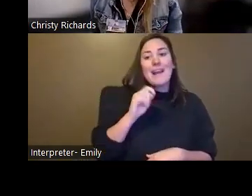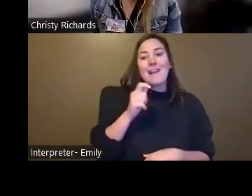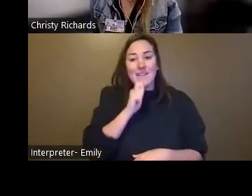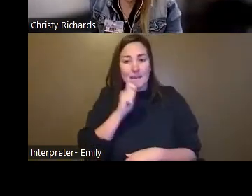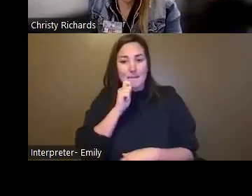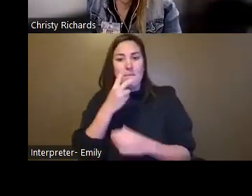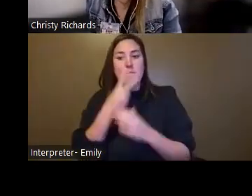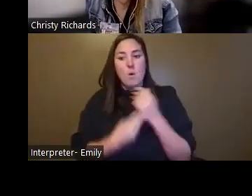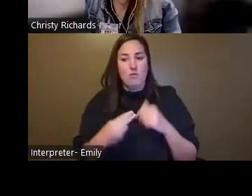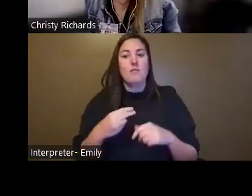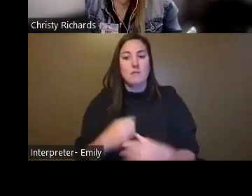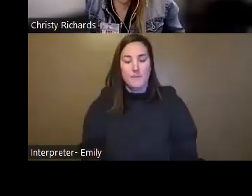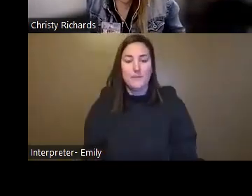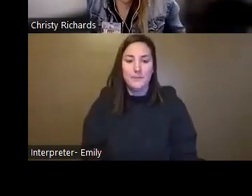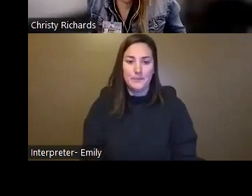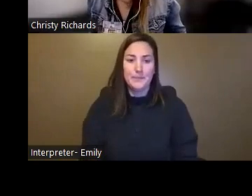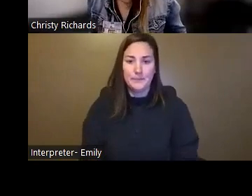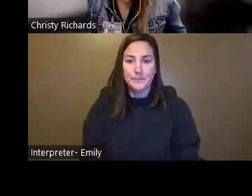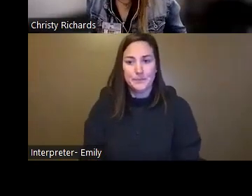users.